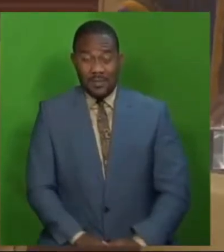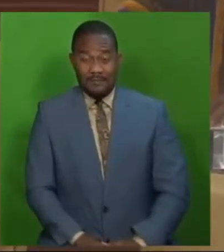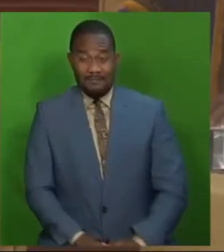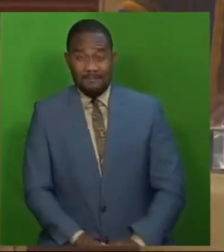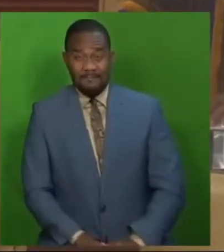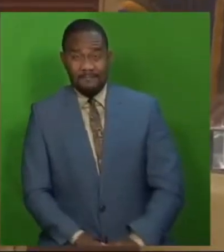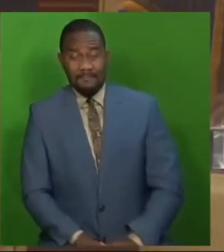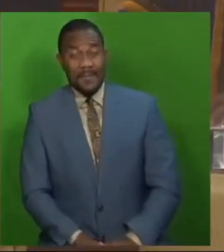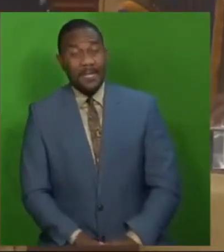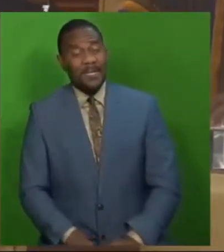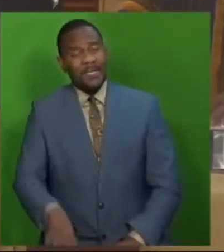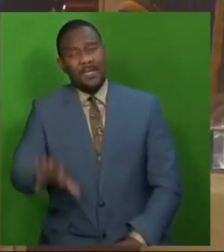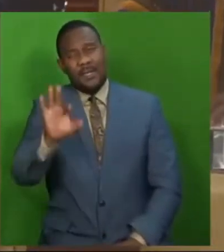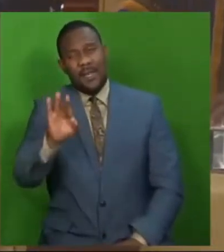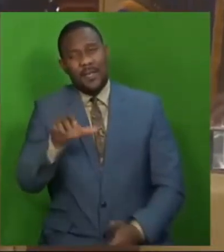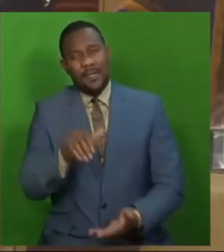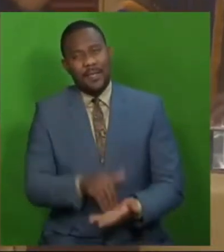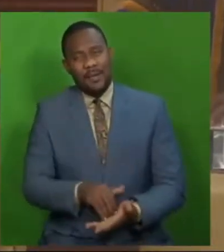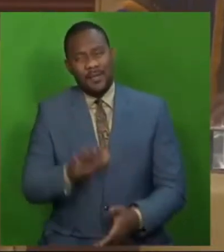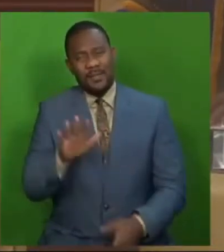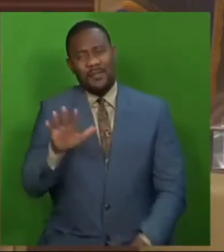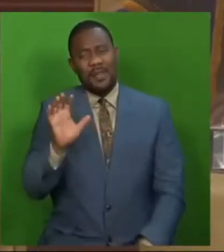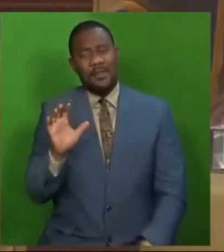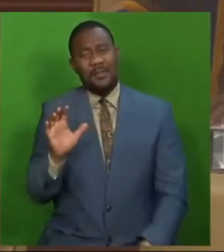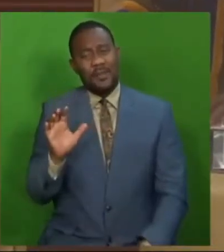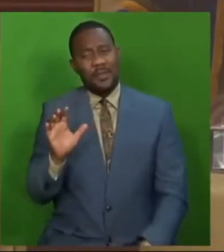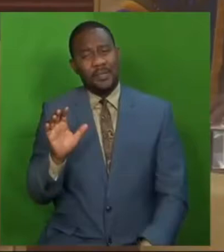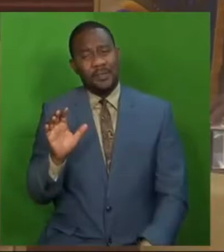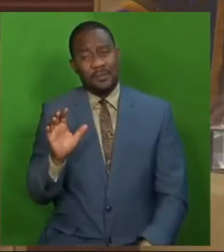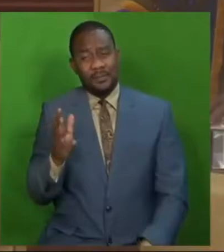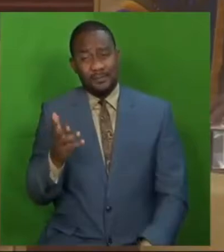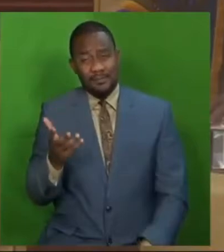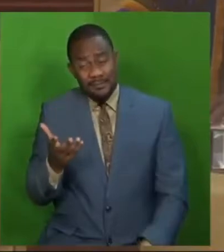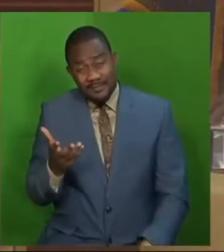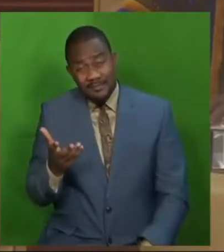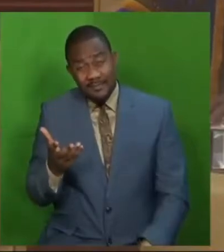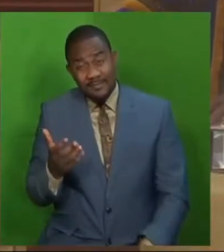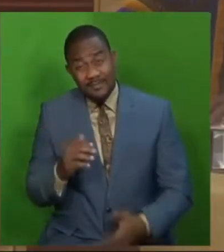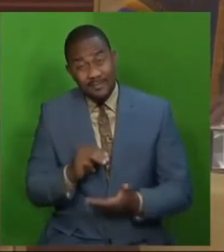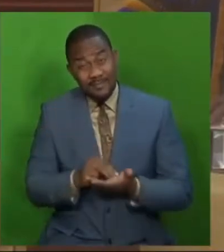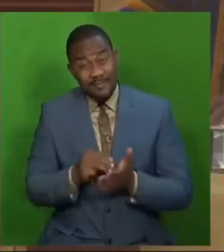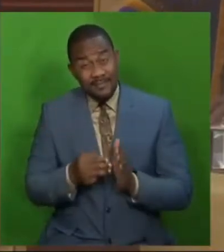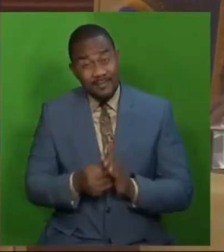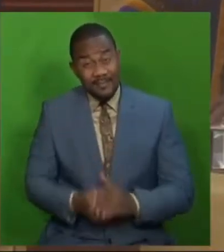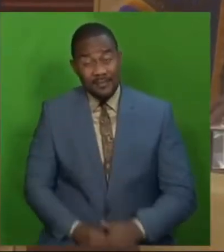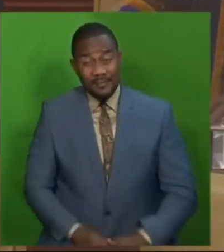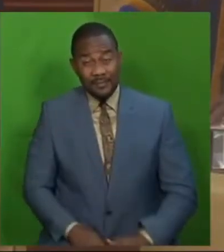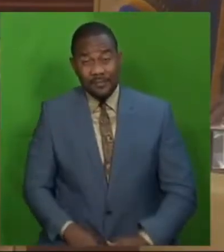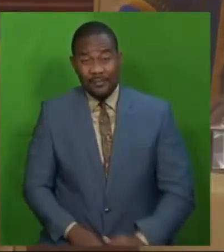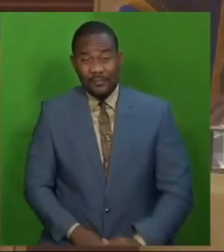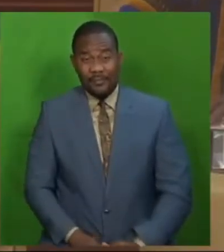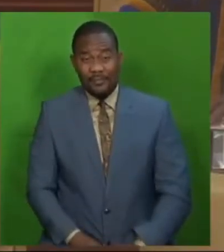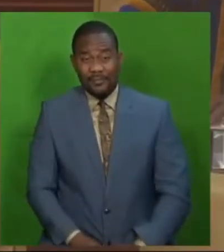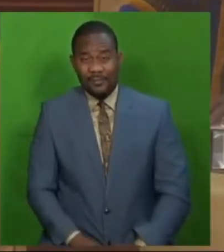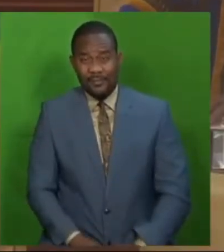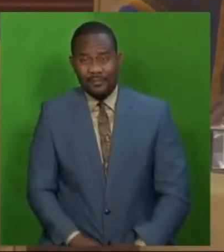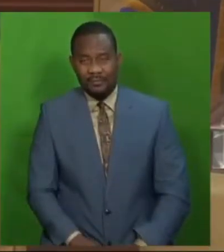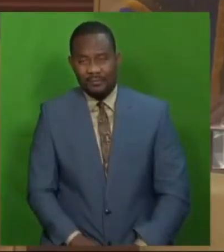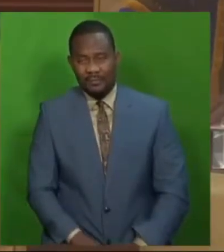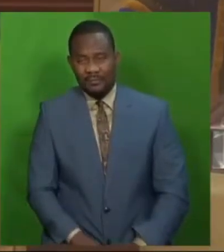9,500, almost 10,000. Mr. Speaker, what it means is that within the last 4